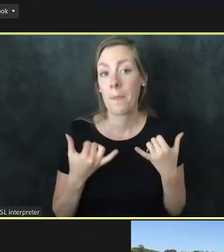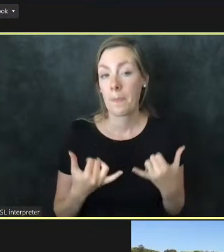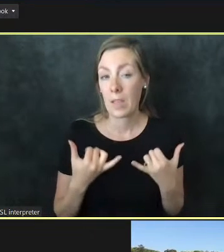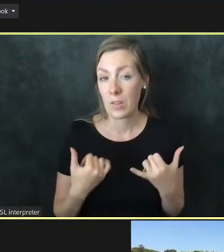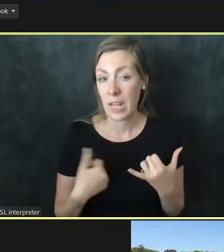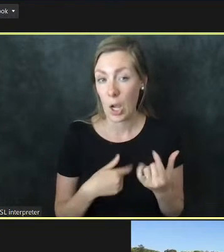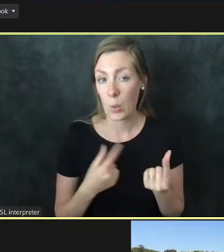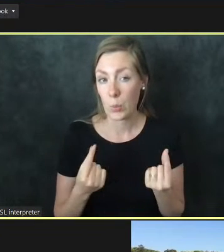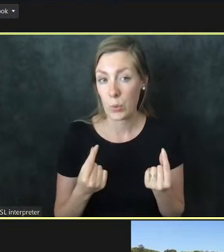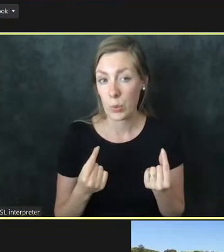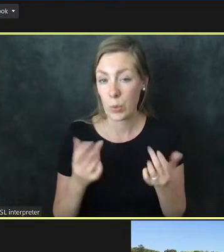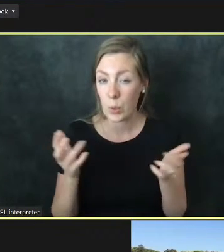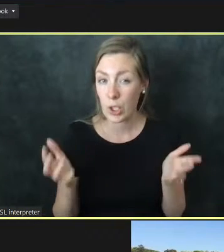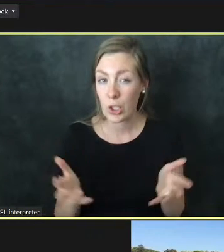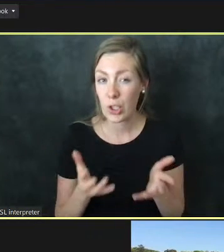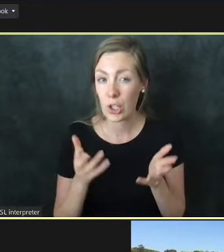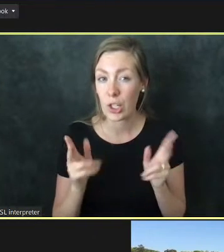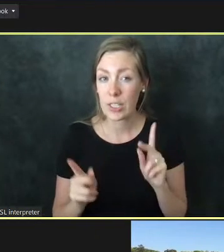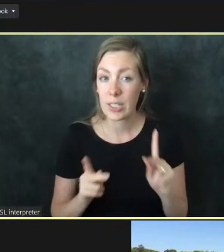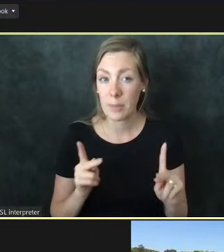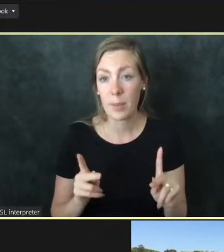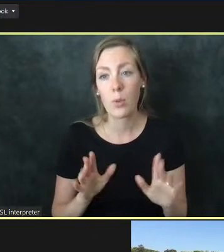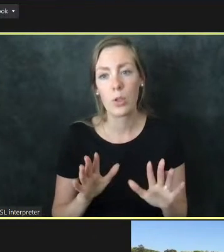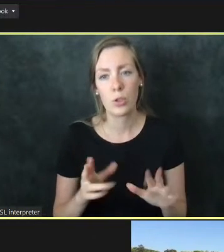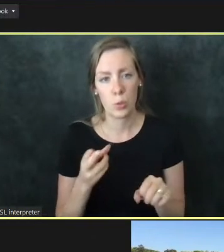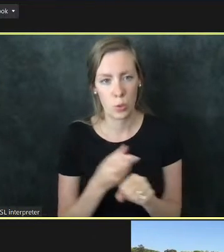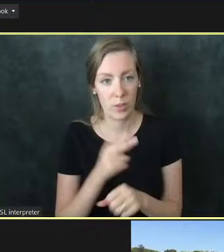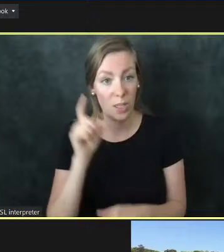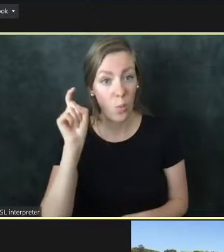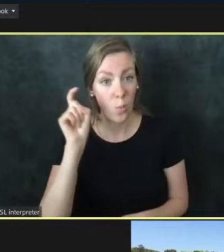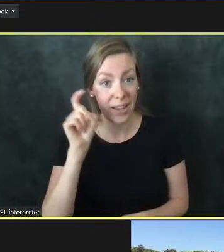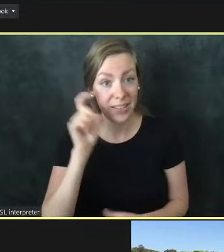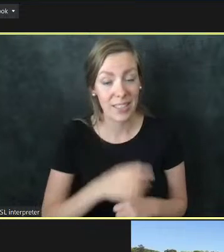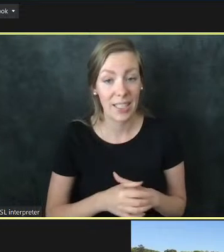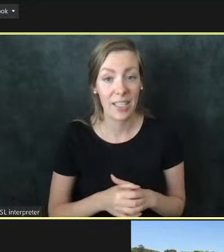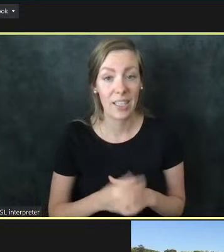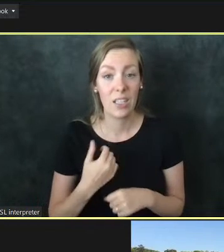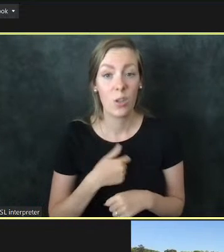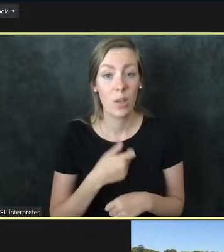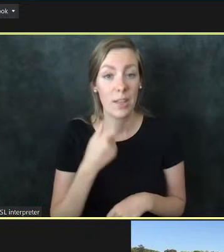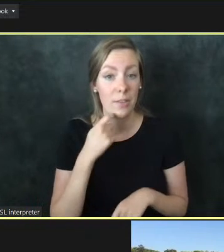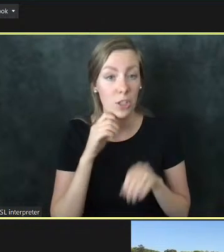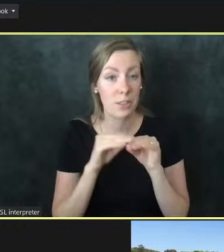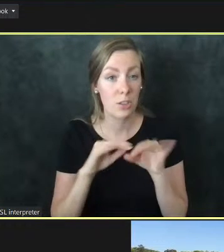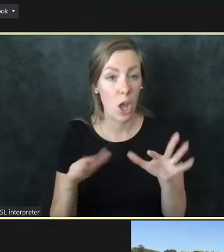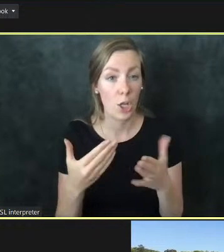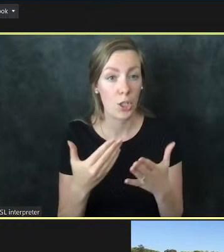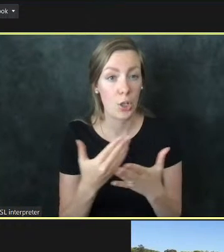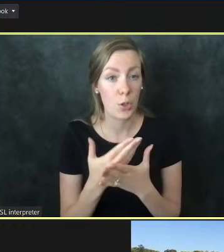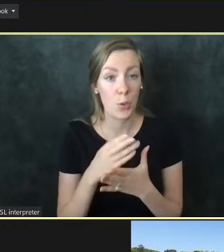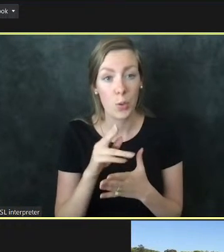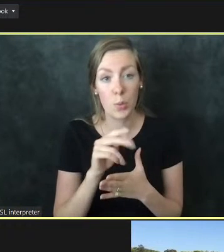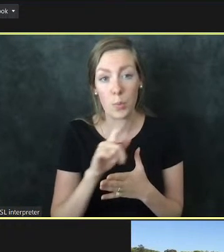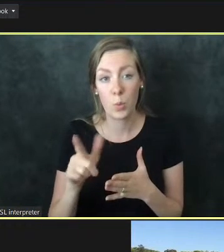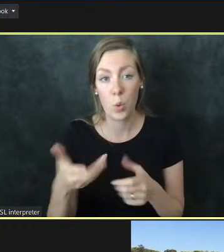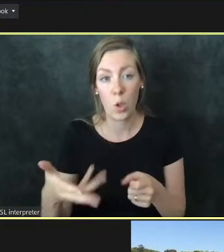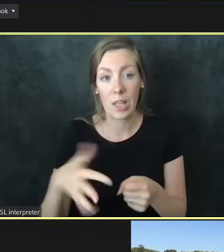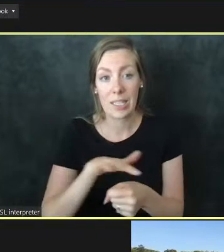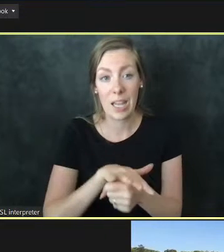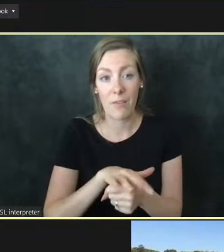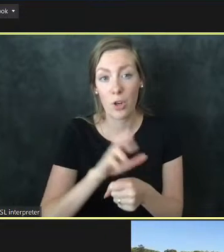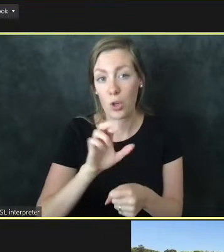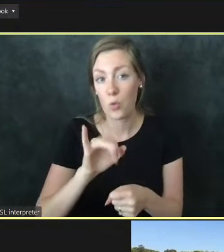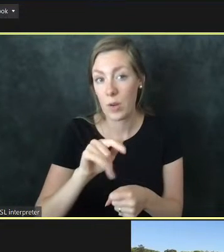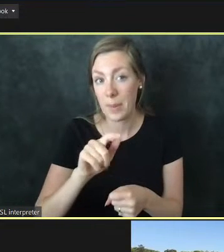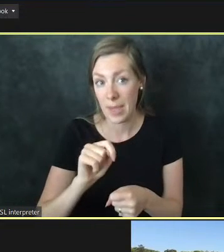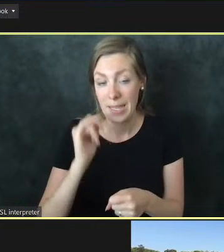doing ahorita is encouraging estamos people to be as haciendo, efficient estamos as pidiendo a la possible. gente We have de just que launched a están new pool cover rebate. So by installing a